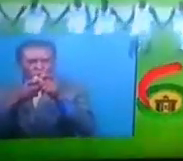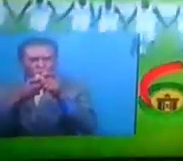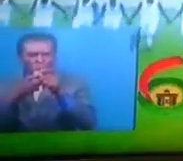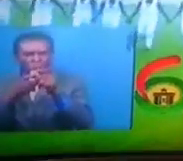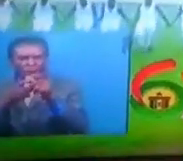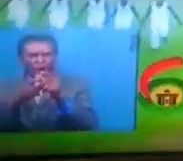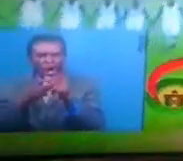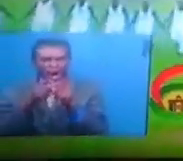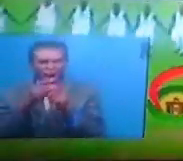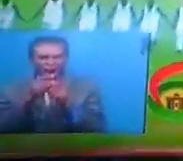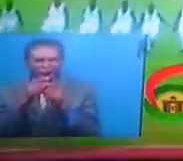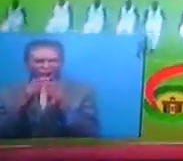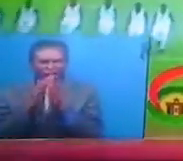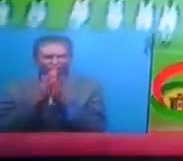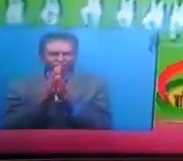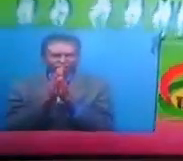yes.